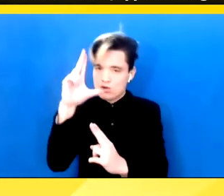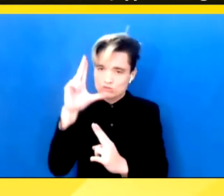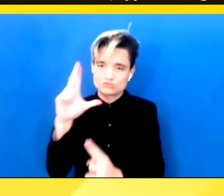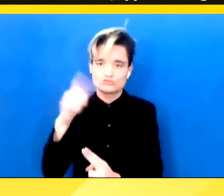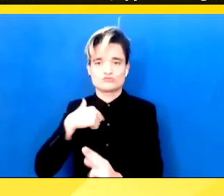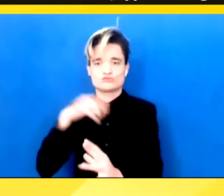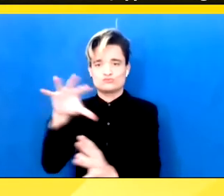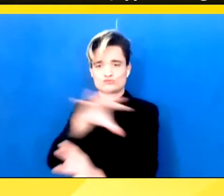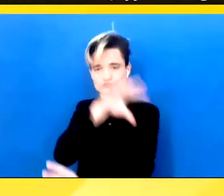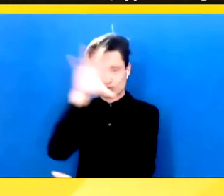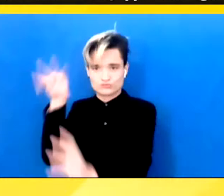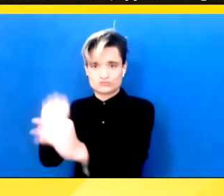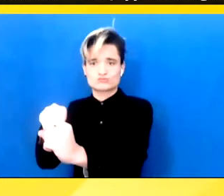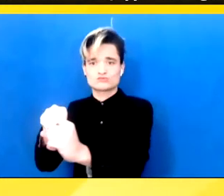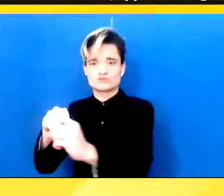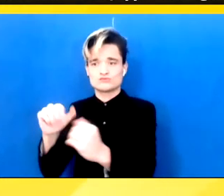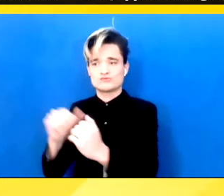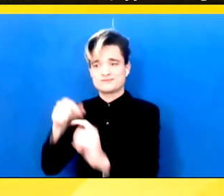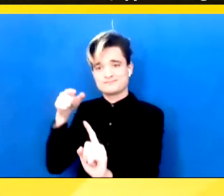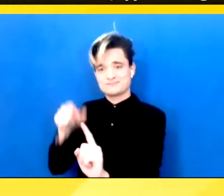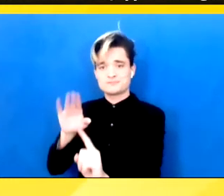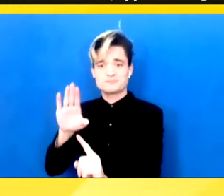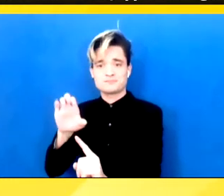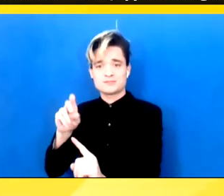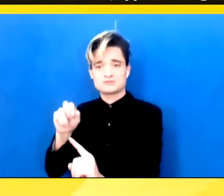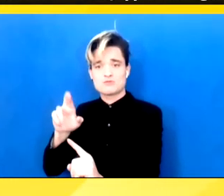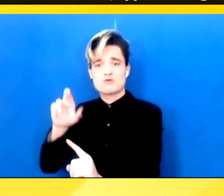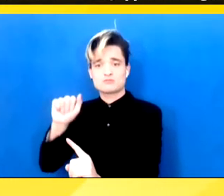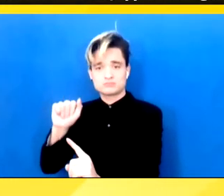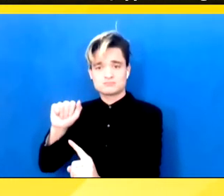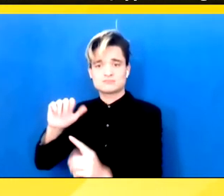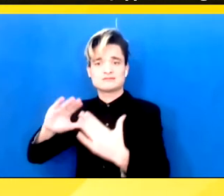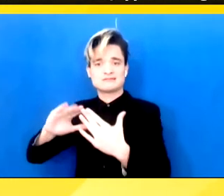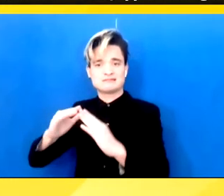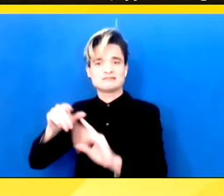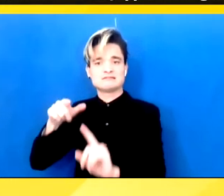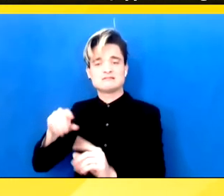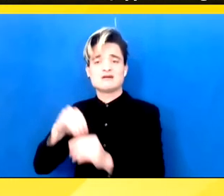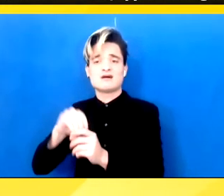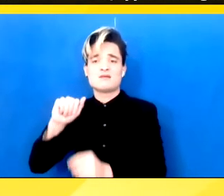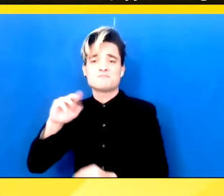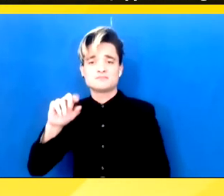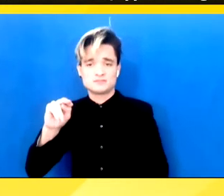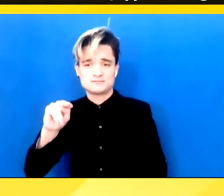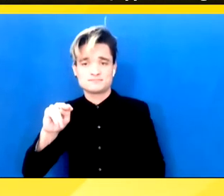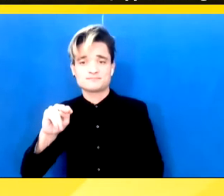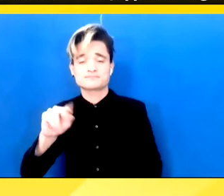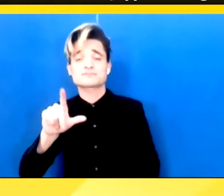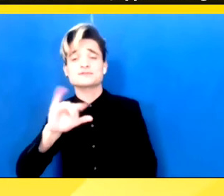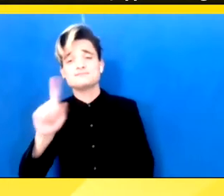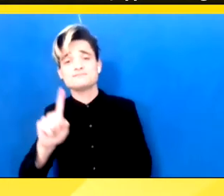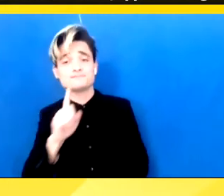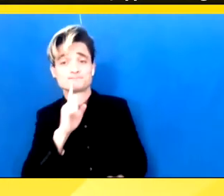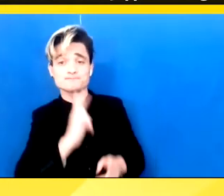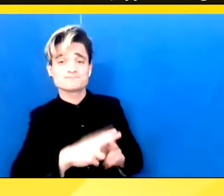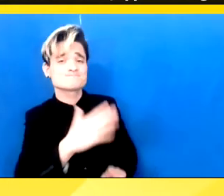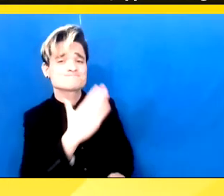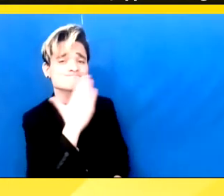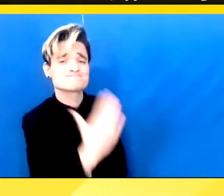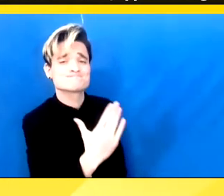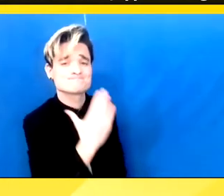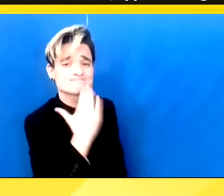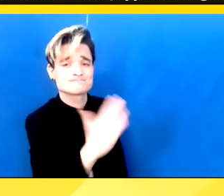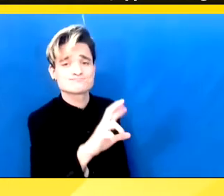Amazon. Thank you. Thank you so much, Randy. Those are powerful statement of support and solidarity,